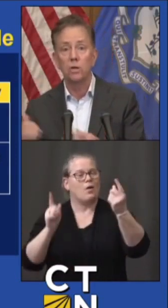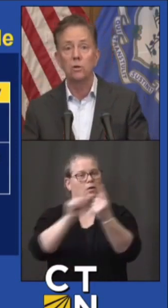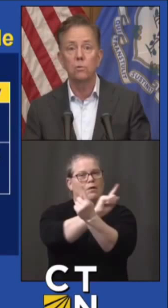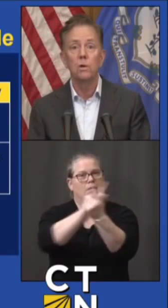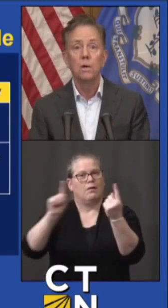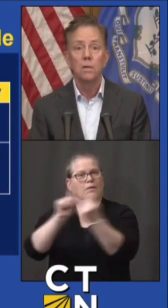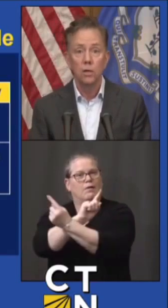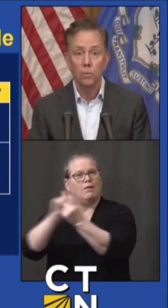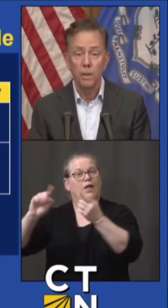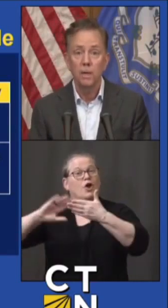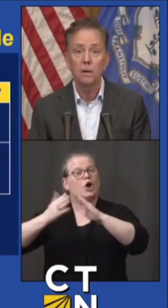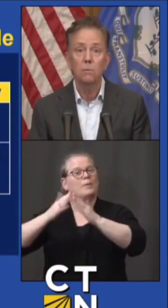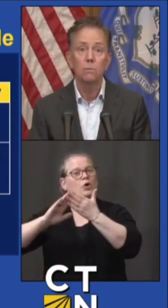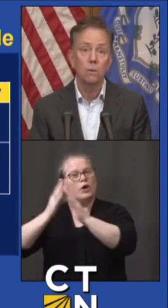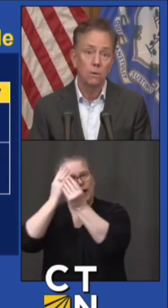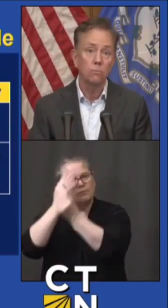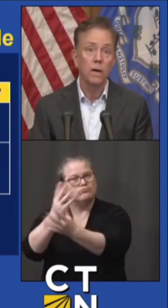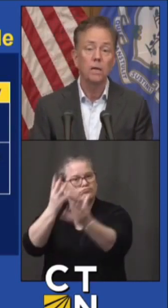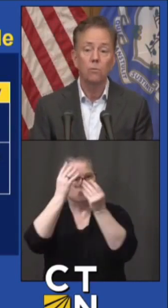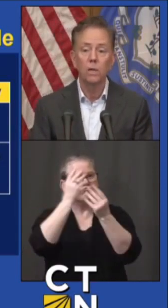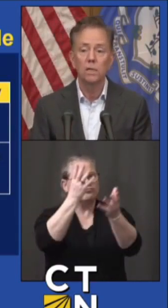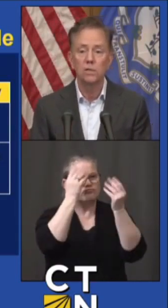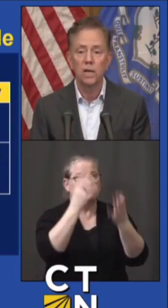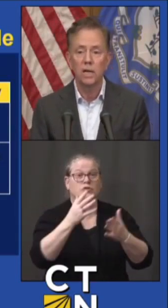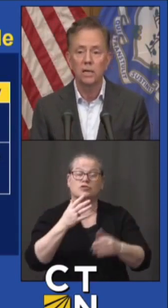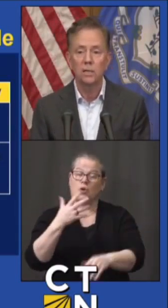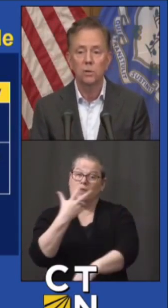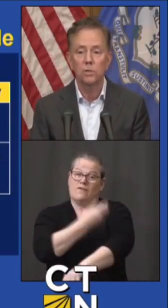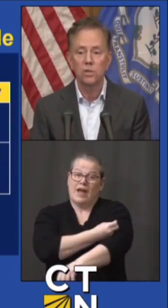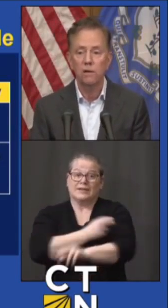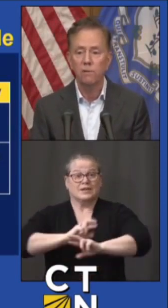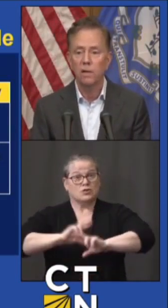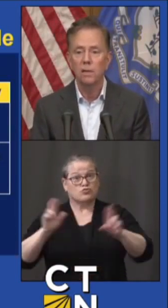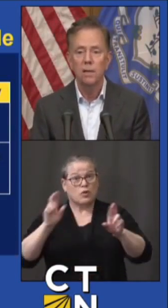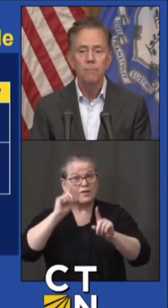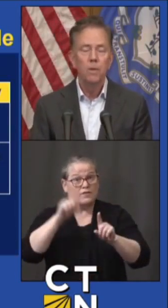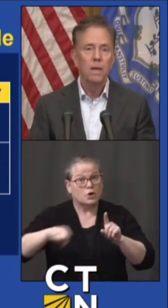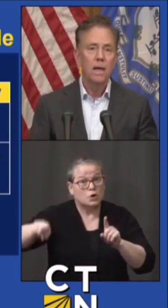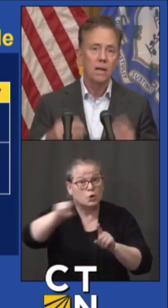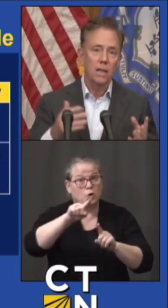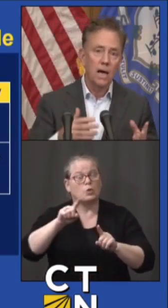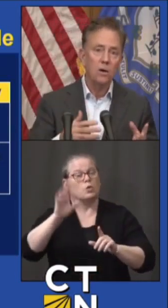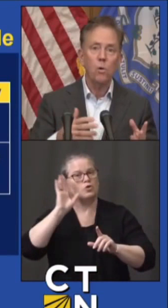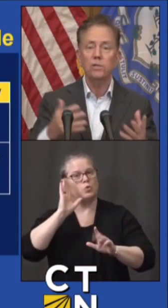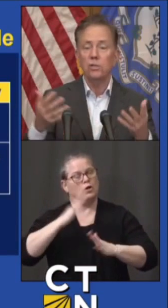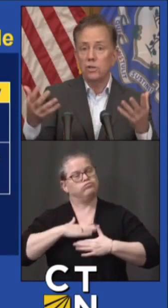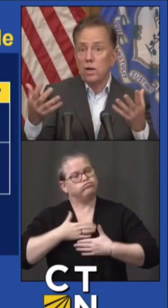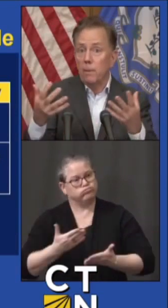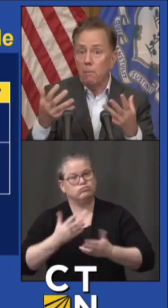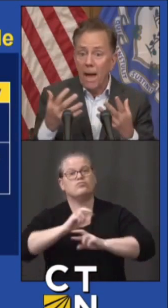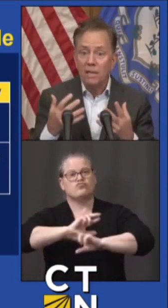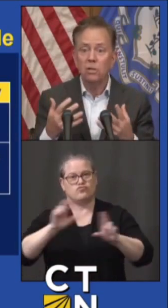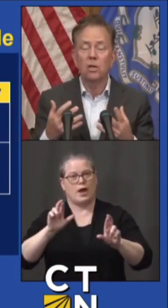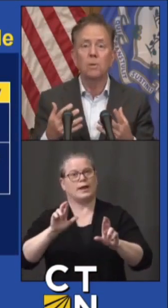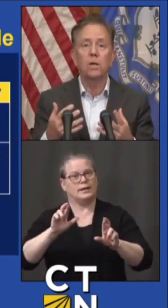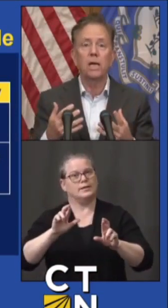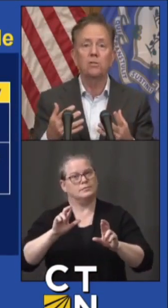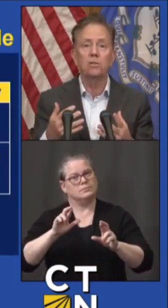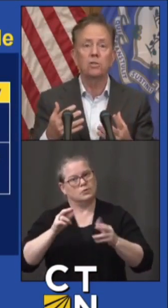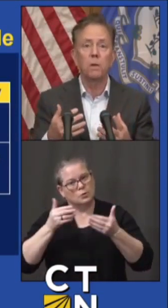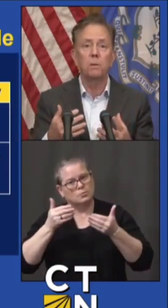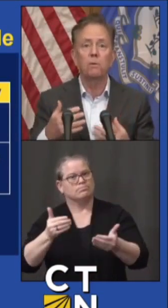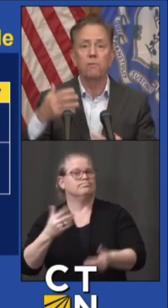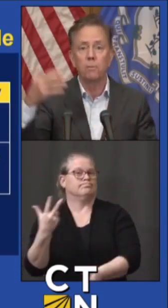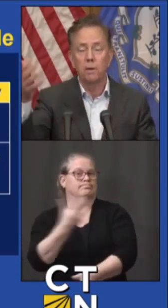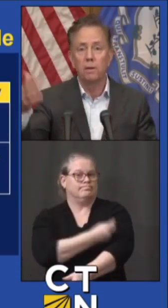available to you, that you'll be ready and willing to take it and do it safely. And a lot of questions are coming back to the